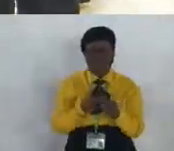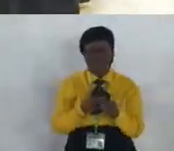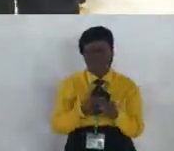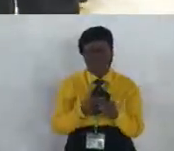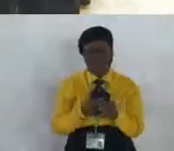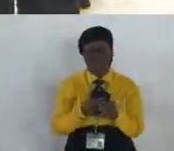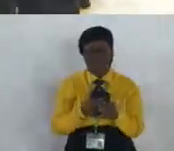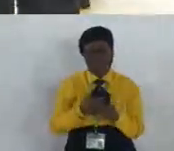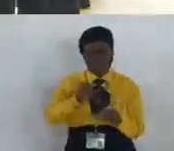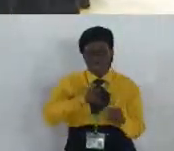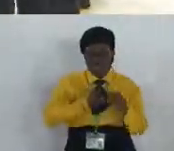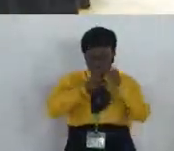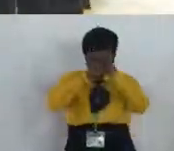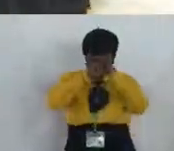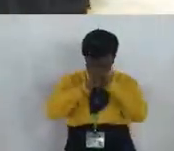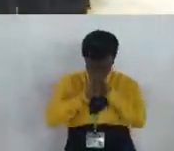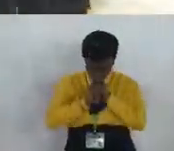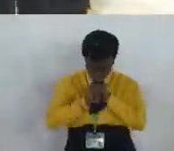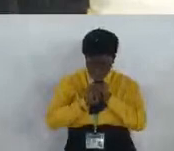name. I worship you.